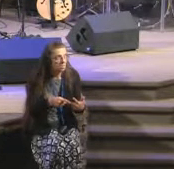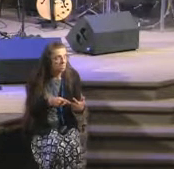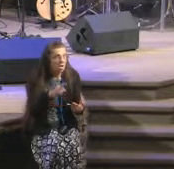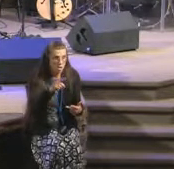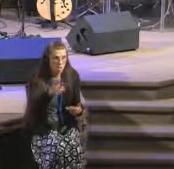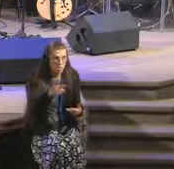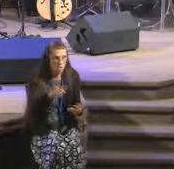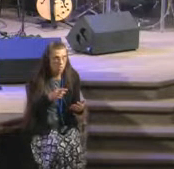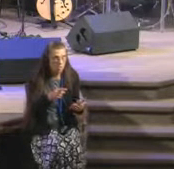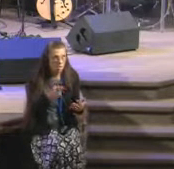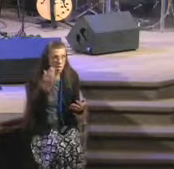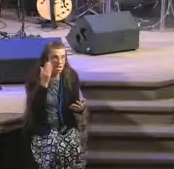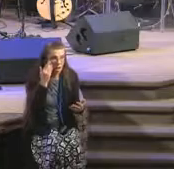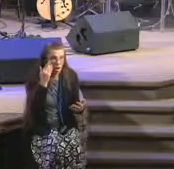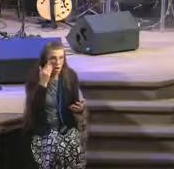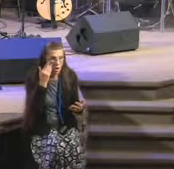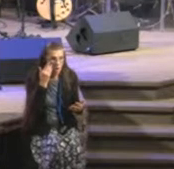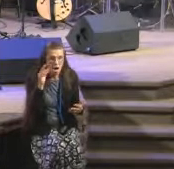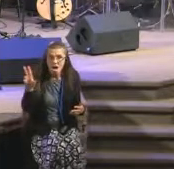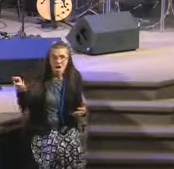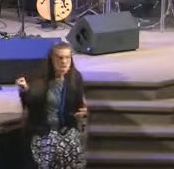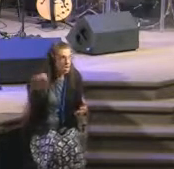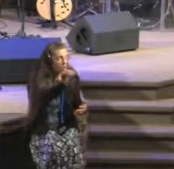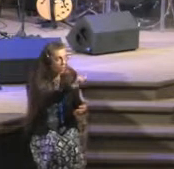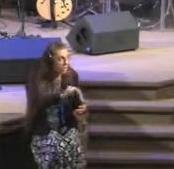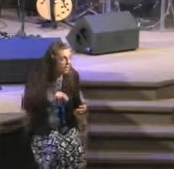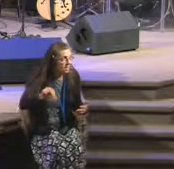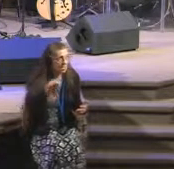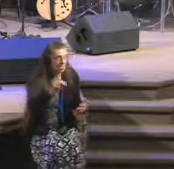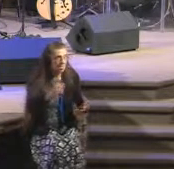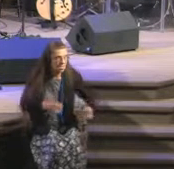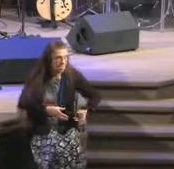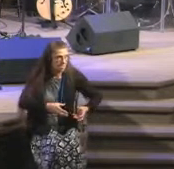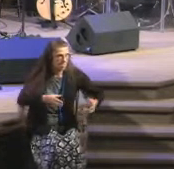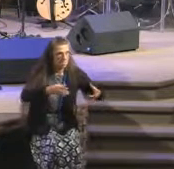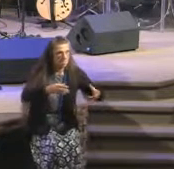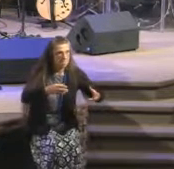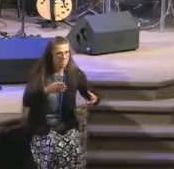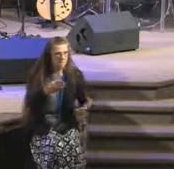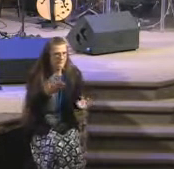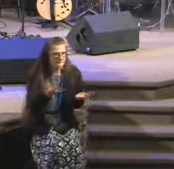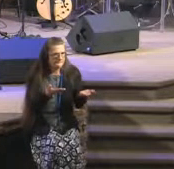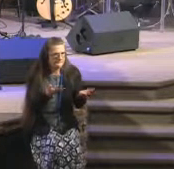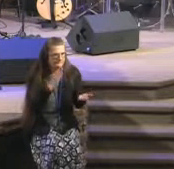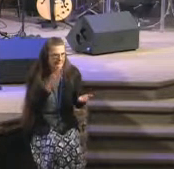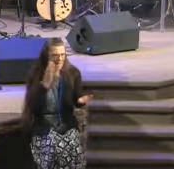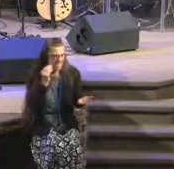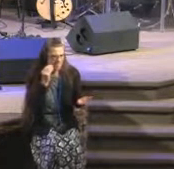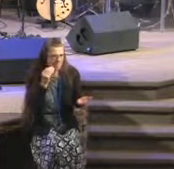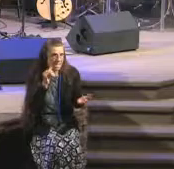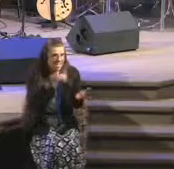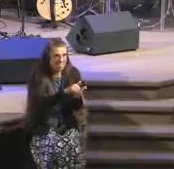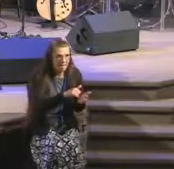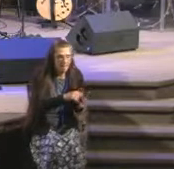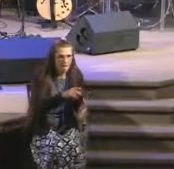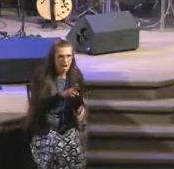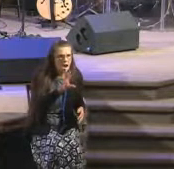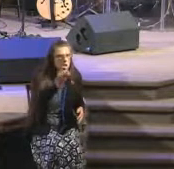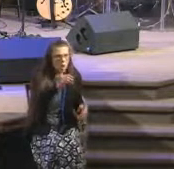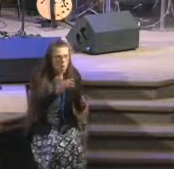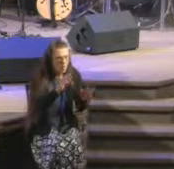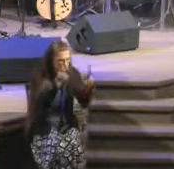you can identify with the fact that nobody is enriched by such an experience as that. Nobody is blessed